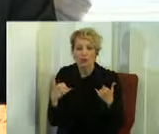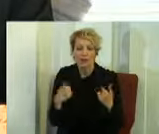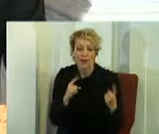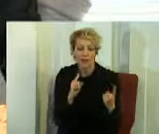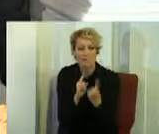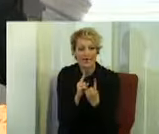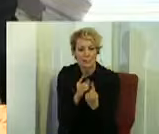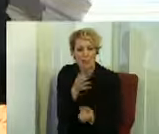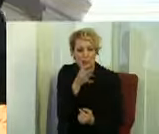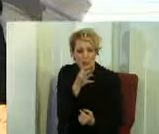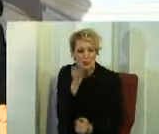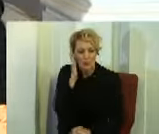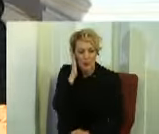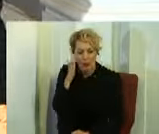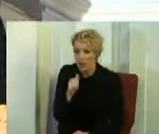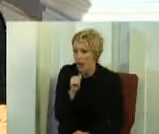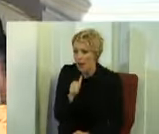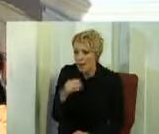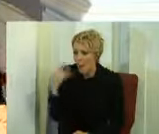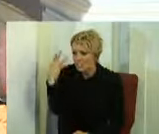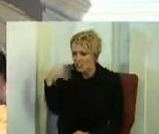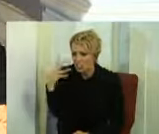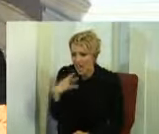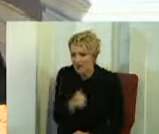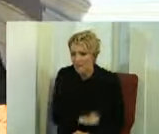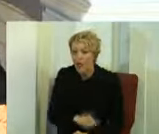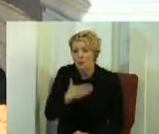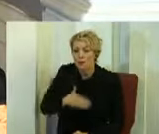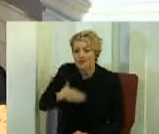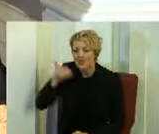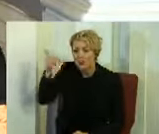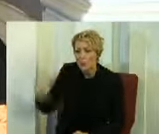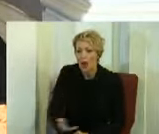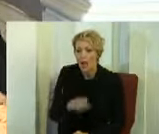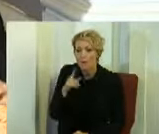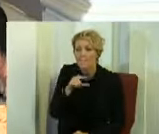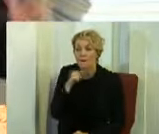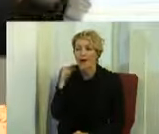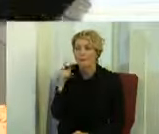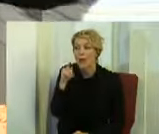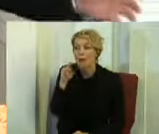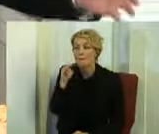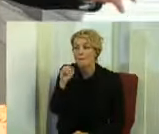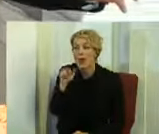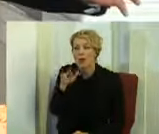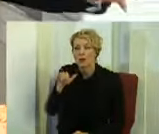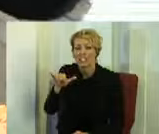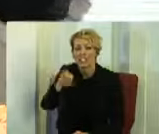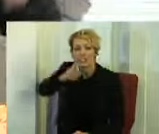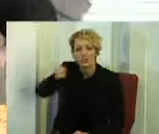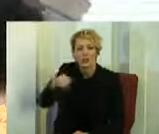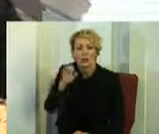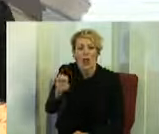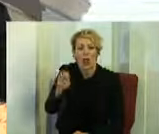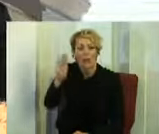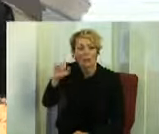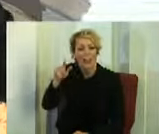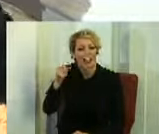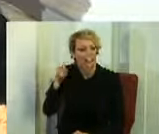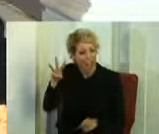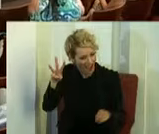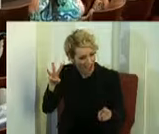To prove that I am not insane, please welcome with me Pastor Mary Jo Bradshaw, who's with us this morning.